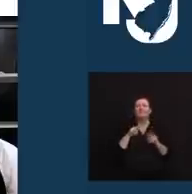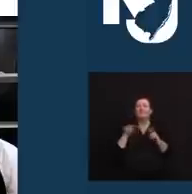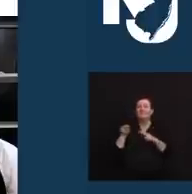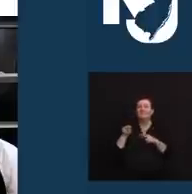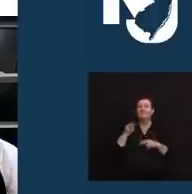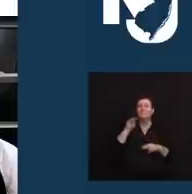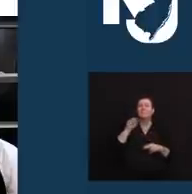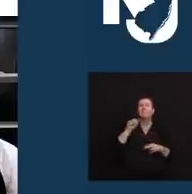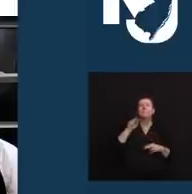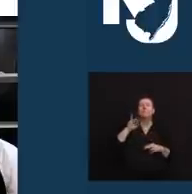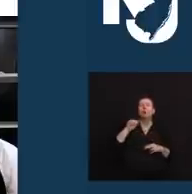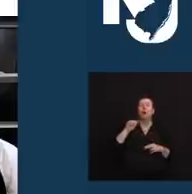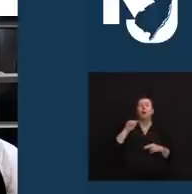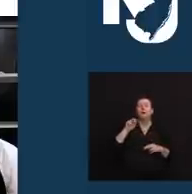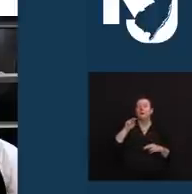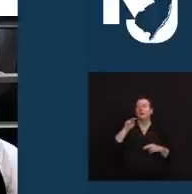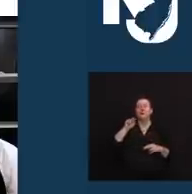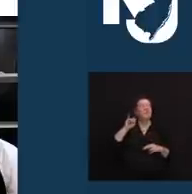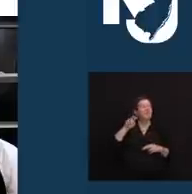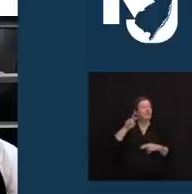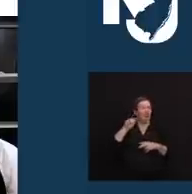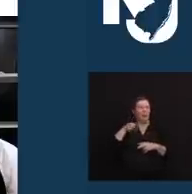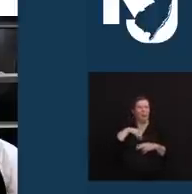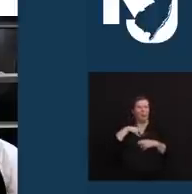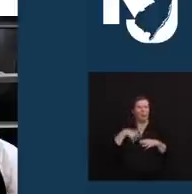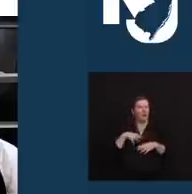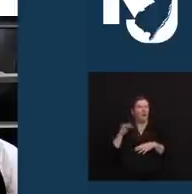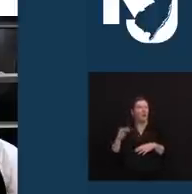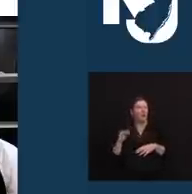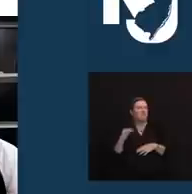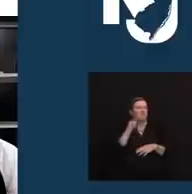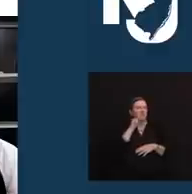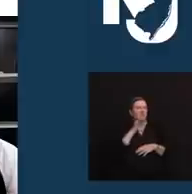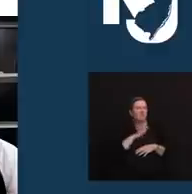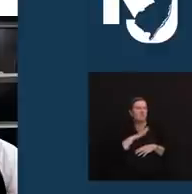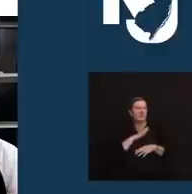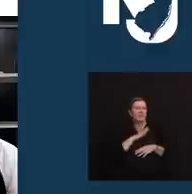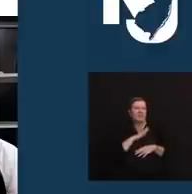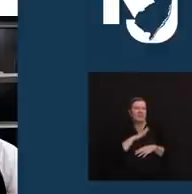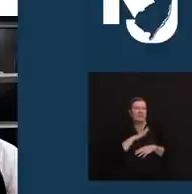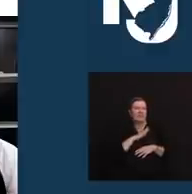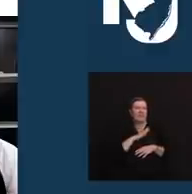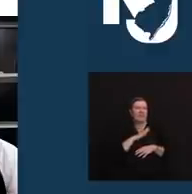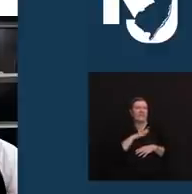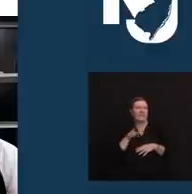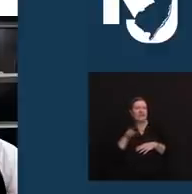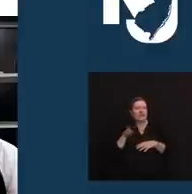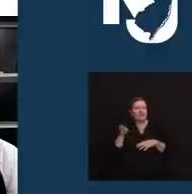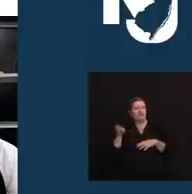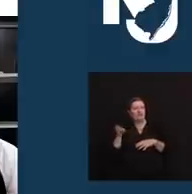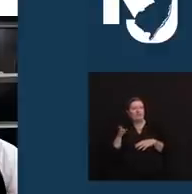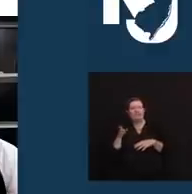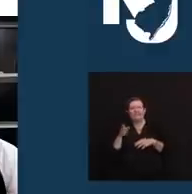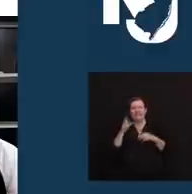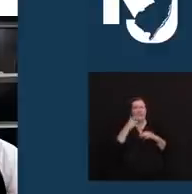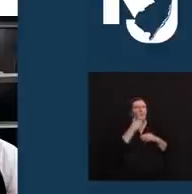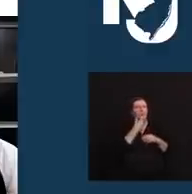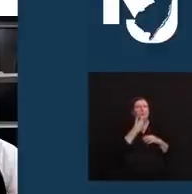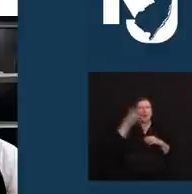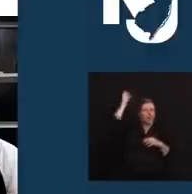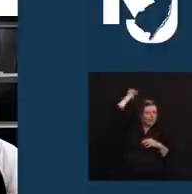the woman standing between Tammy and the tall guy with the sombrero. Maria is the owner of Las